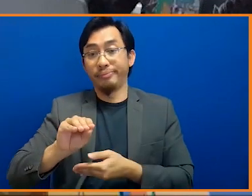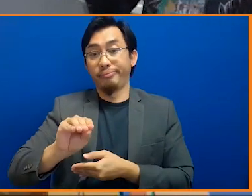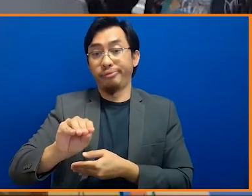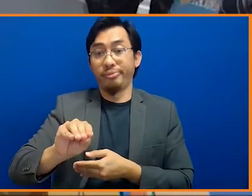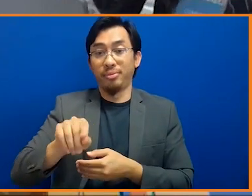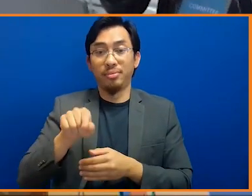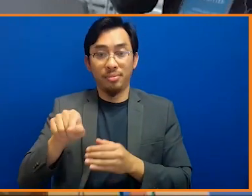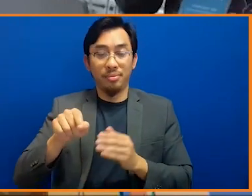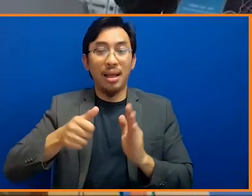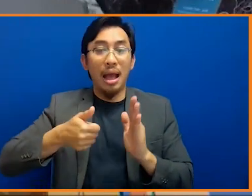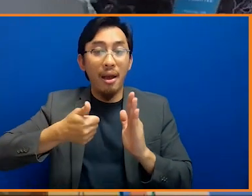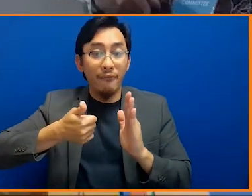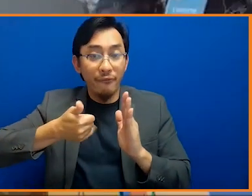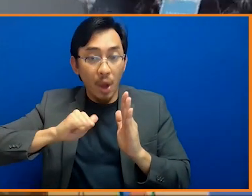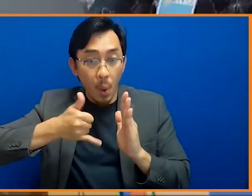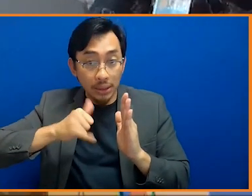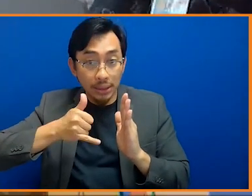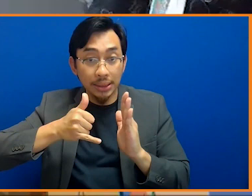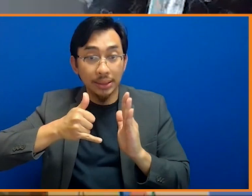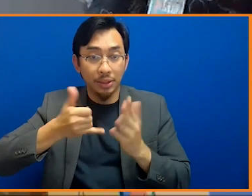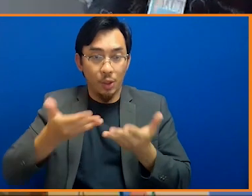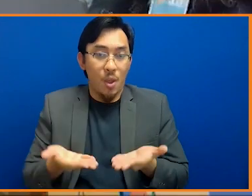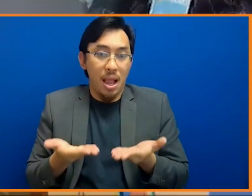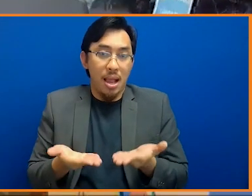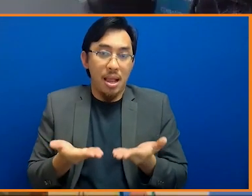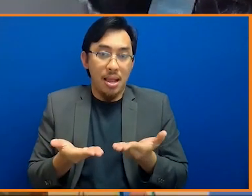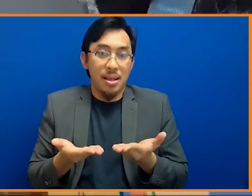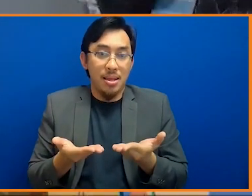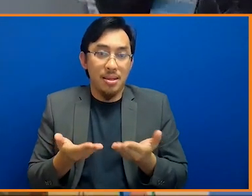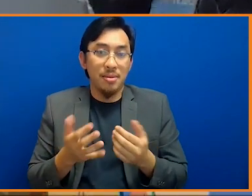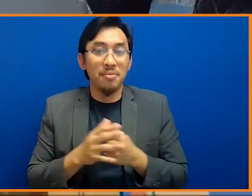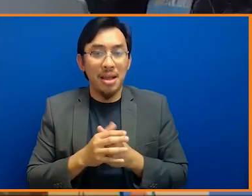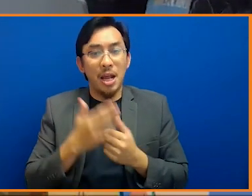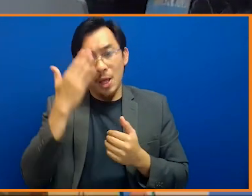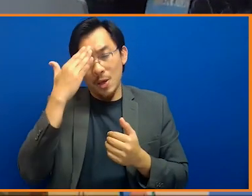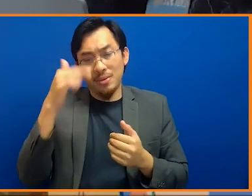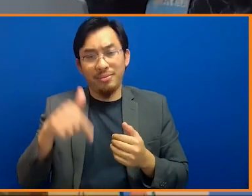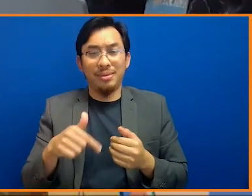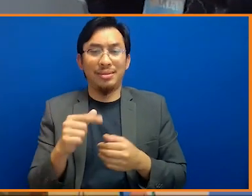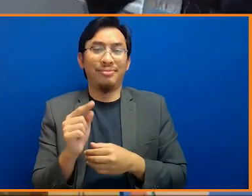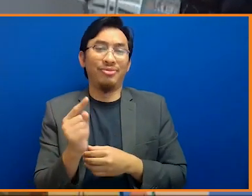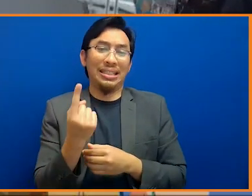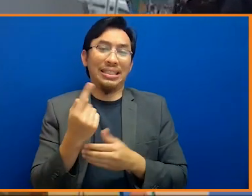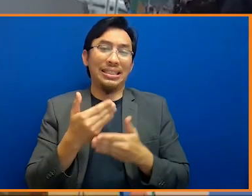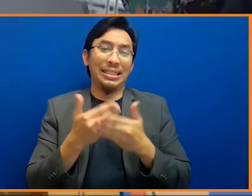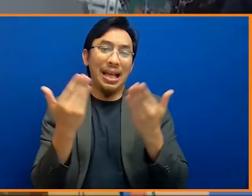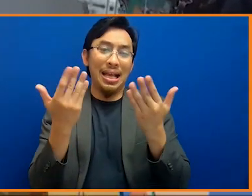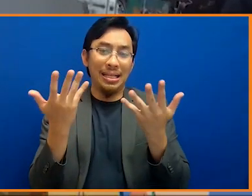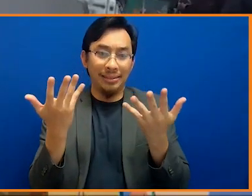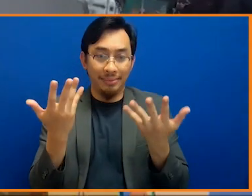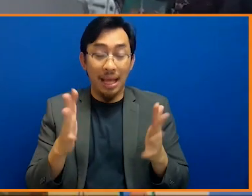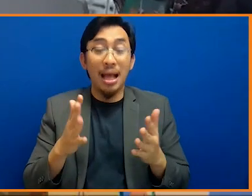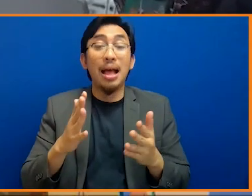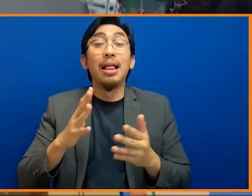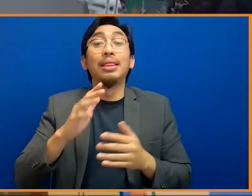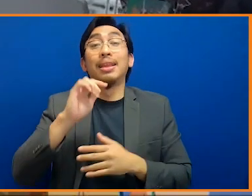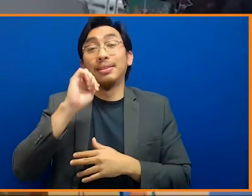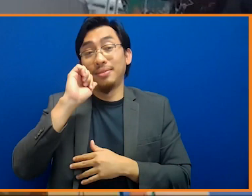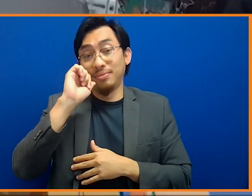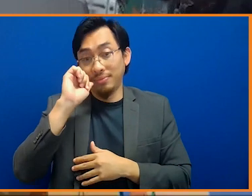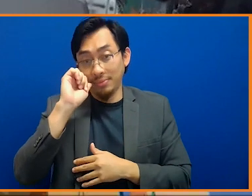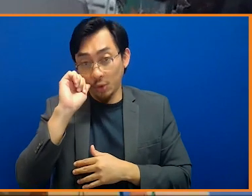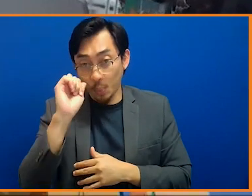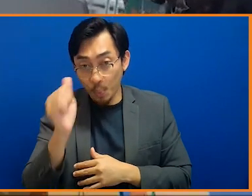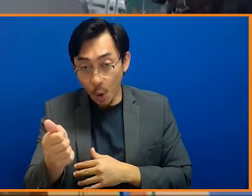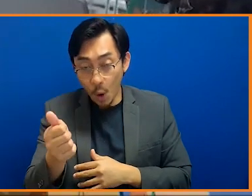there is a link for evaluation today. So I know this is the first day already, and